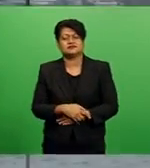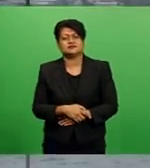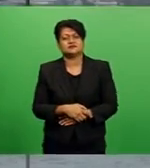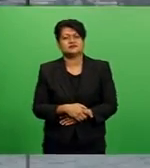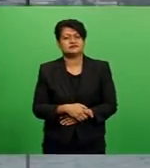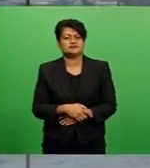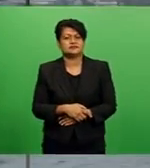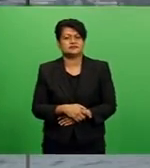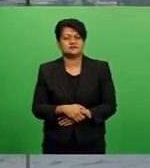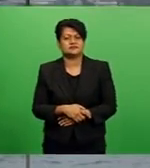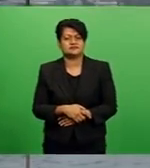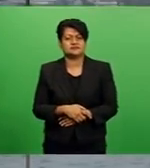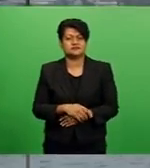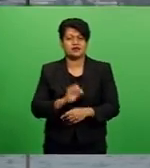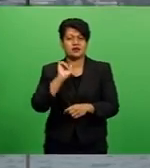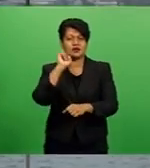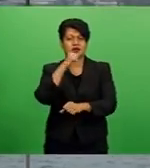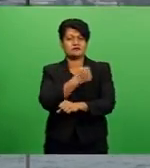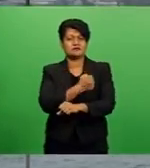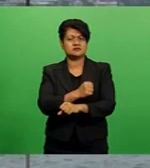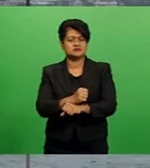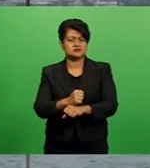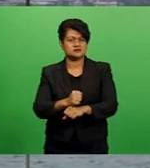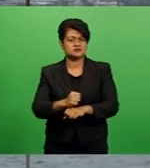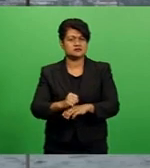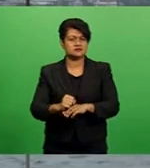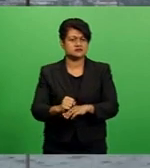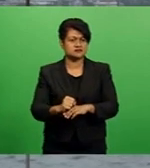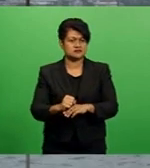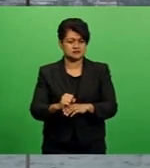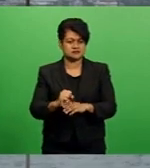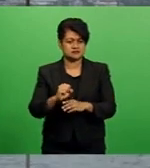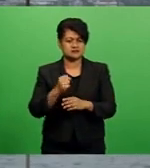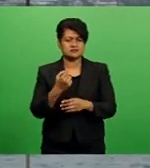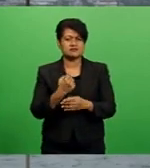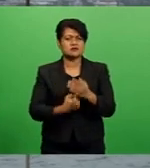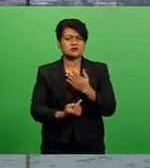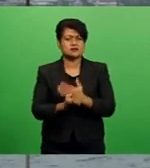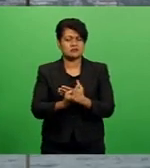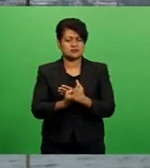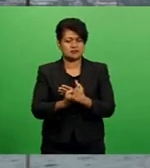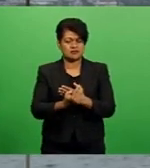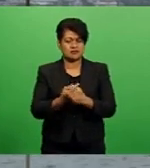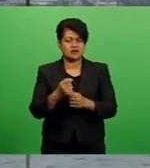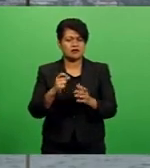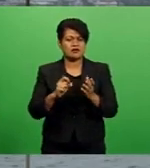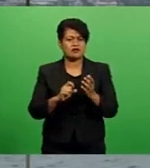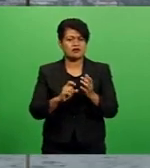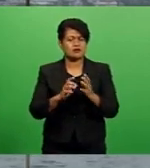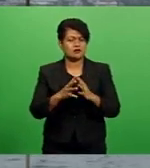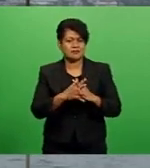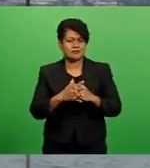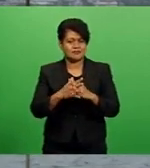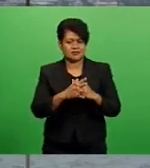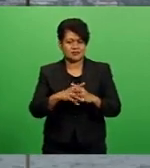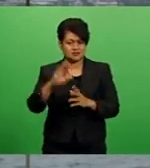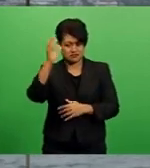News. Overseas congressional Democrats have begun a push to force U.S. President Donald Trump from office. They've introduced